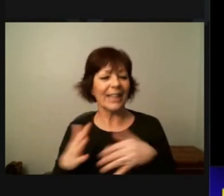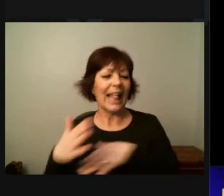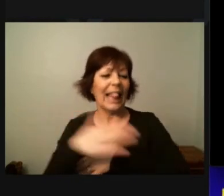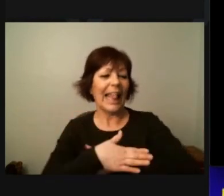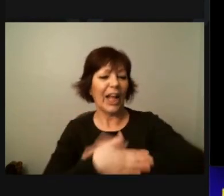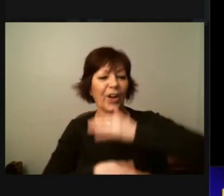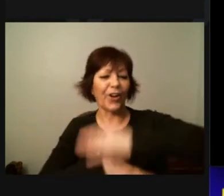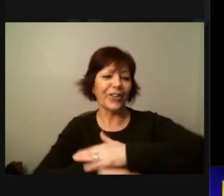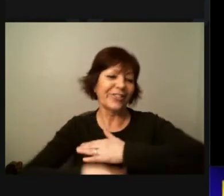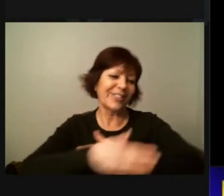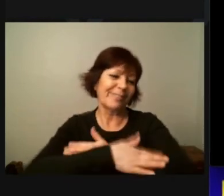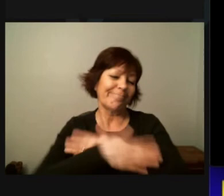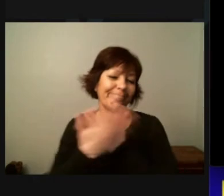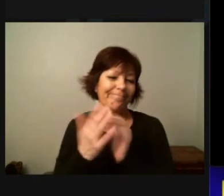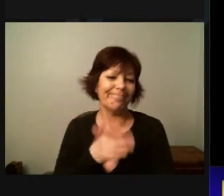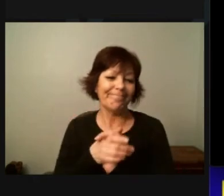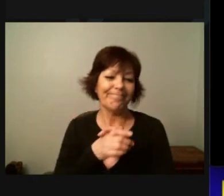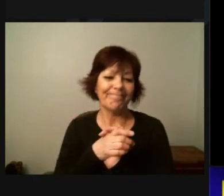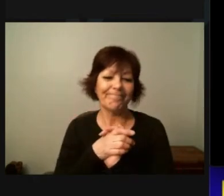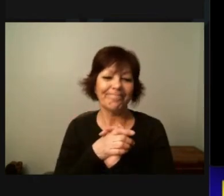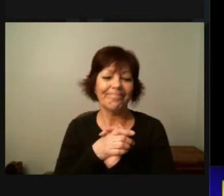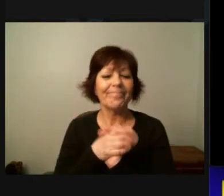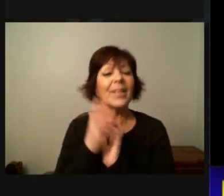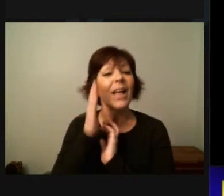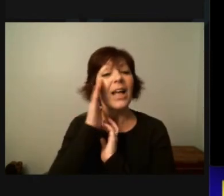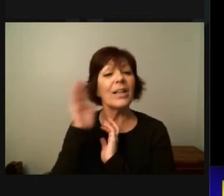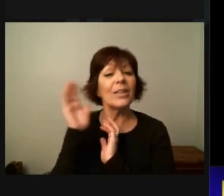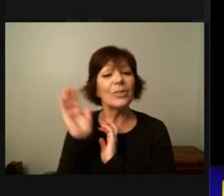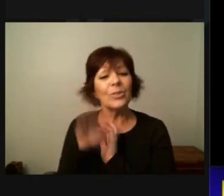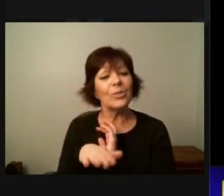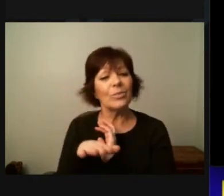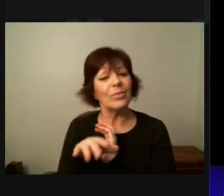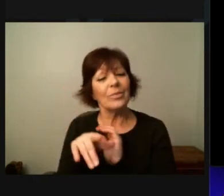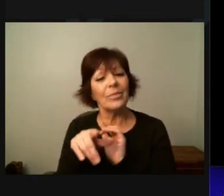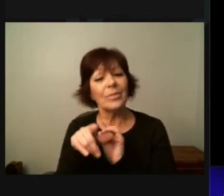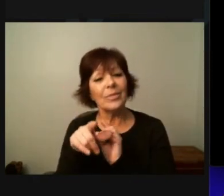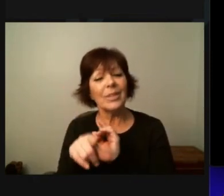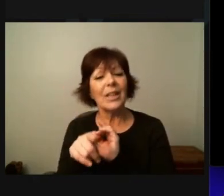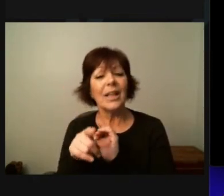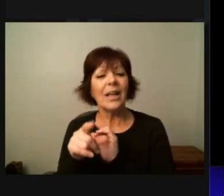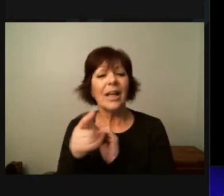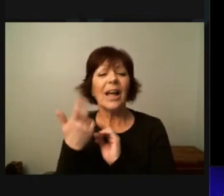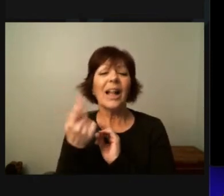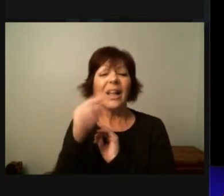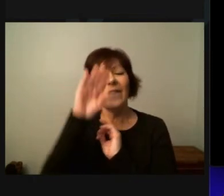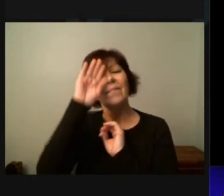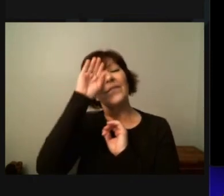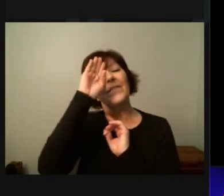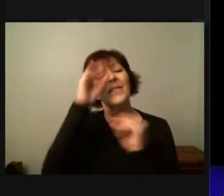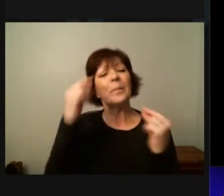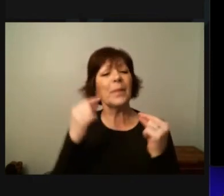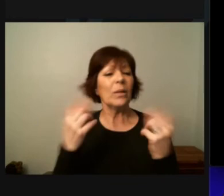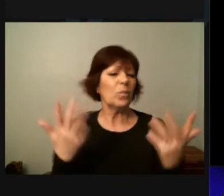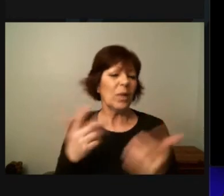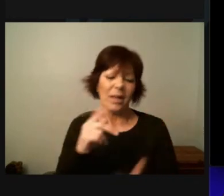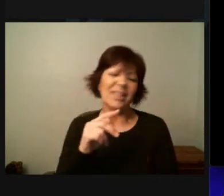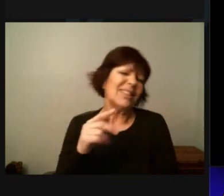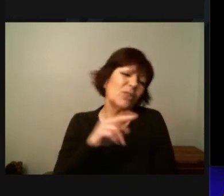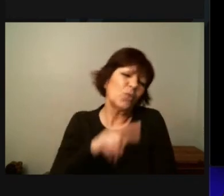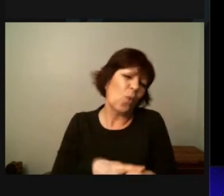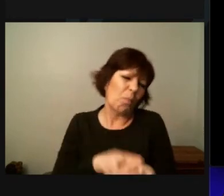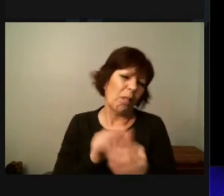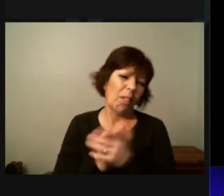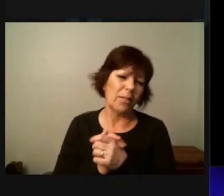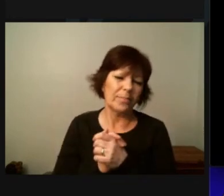as comfortable as you can. And just know that, discomfort for a slight fever or pain is normal.